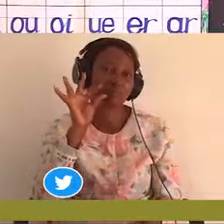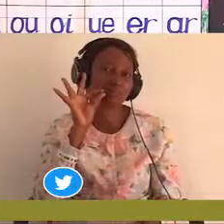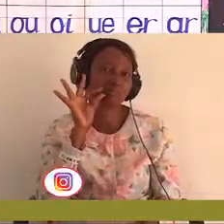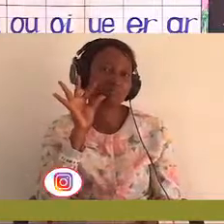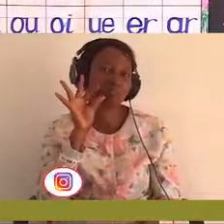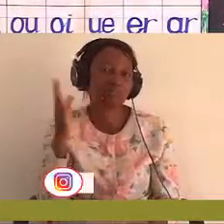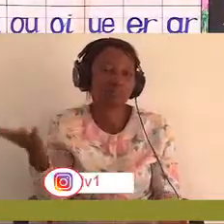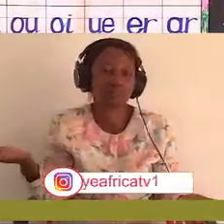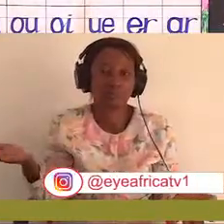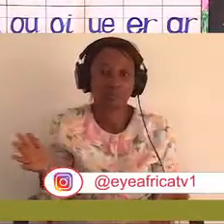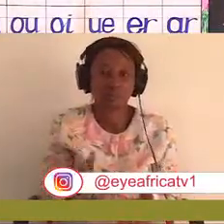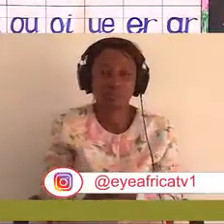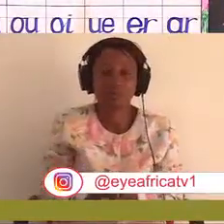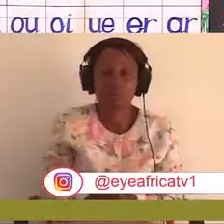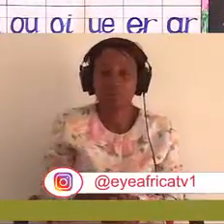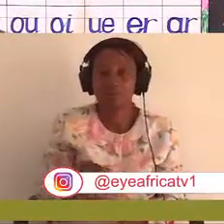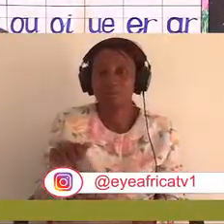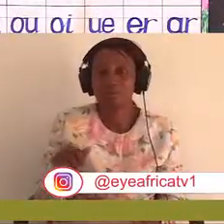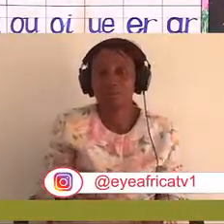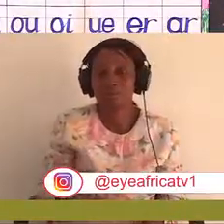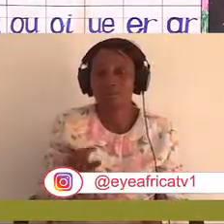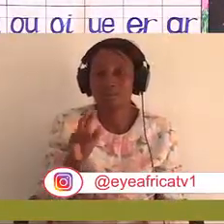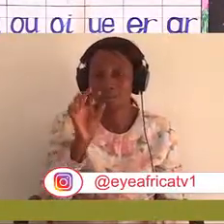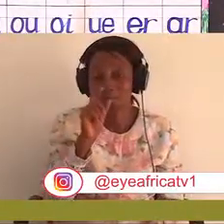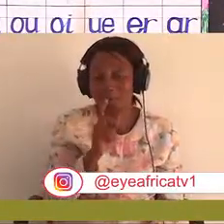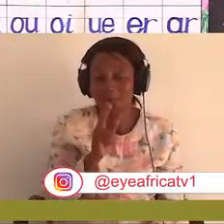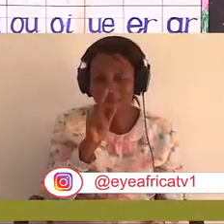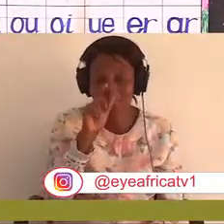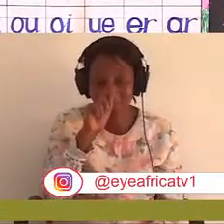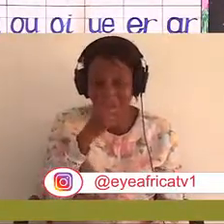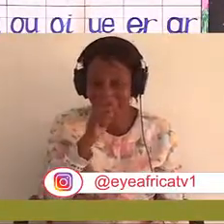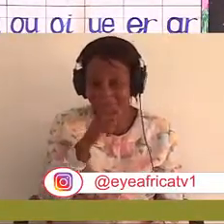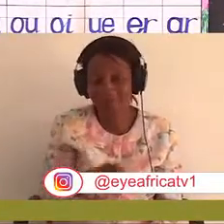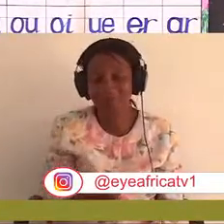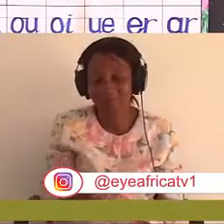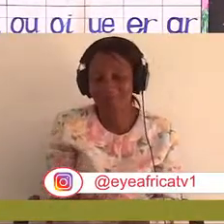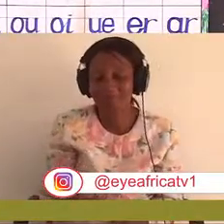grill begins with the word G, with the sound G.